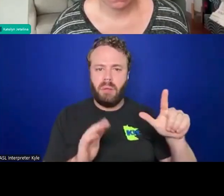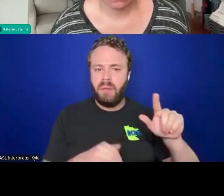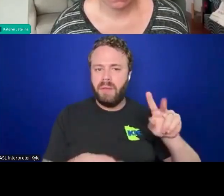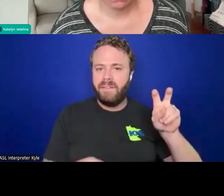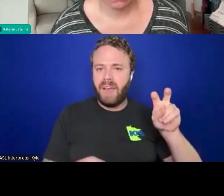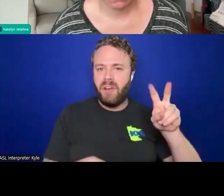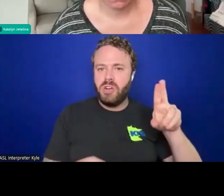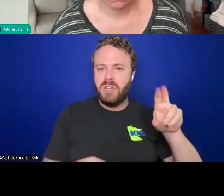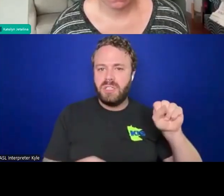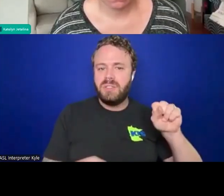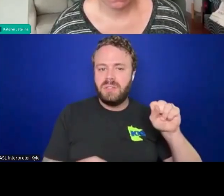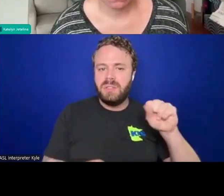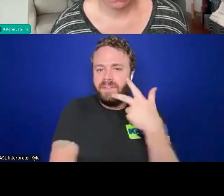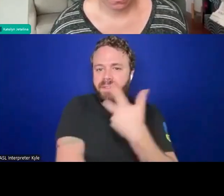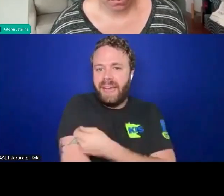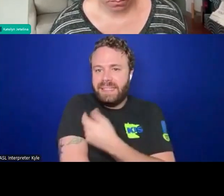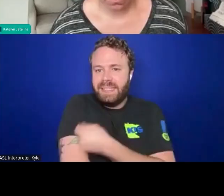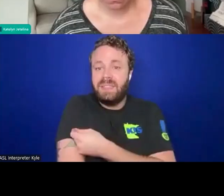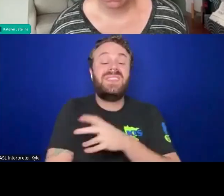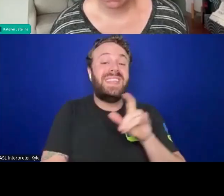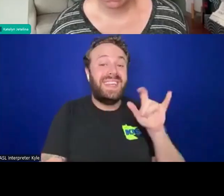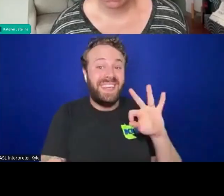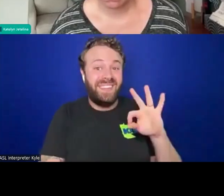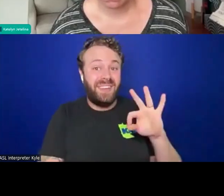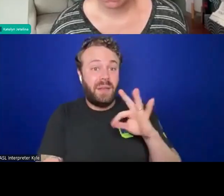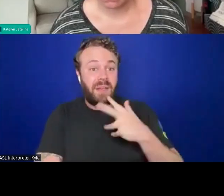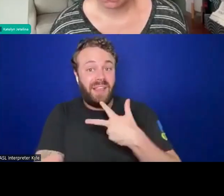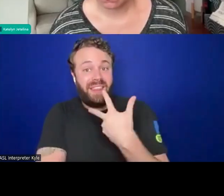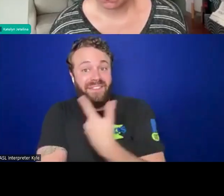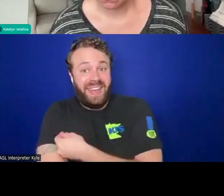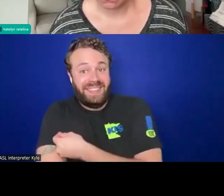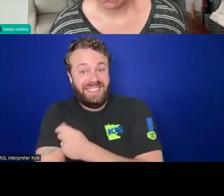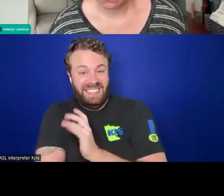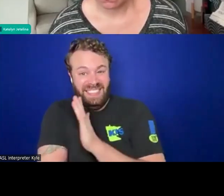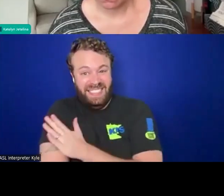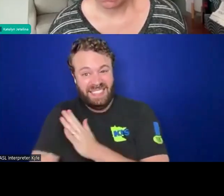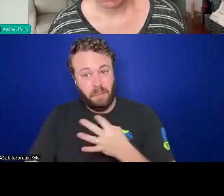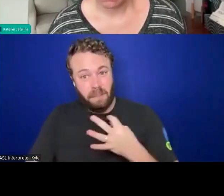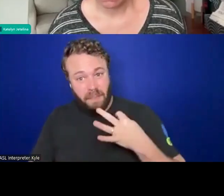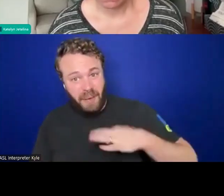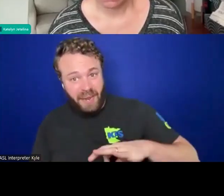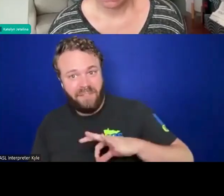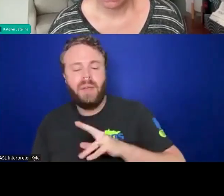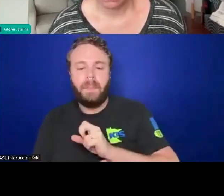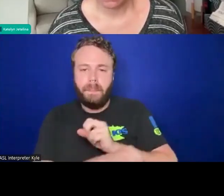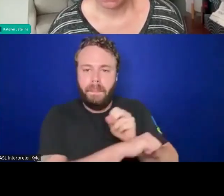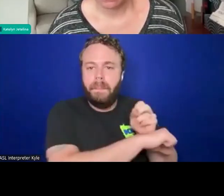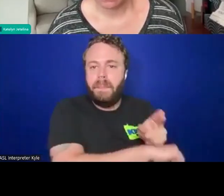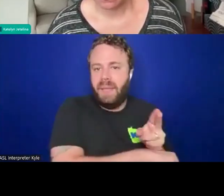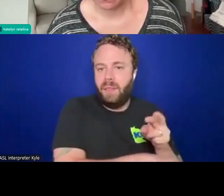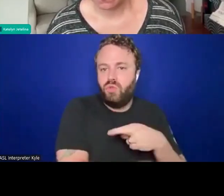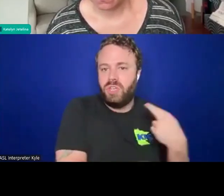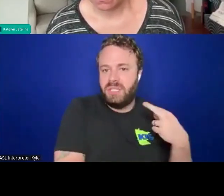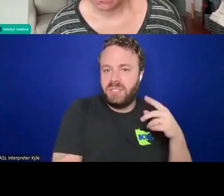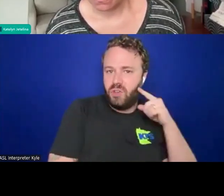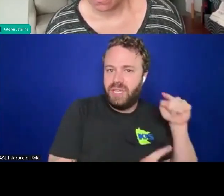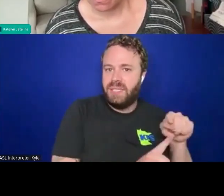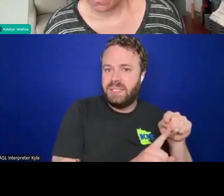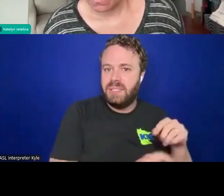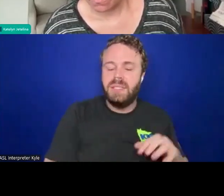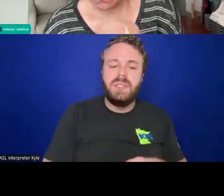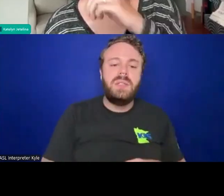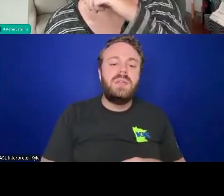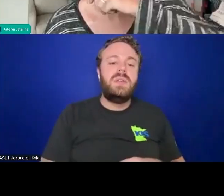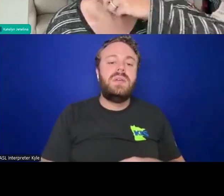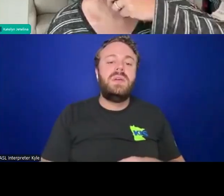benefits outweigh its known and potential risks for the intended population. The FDA-approved label includes the indications